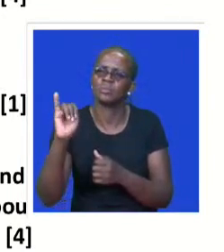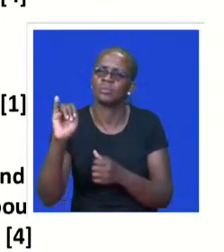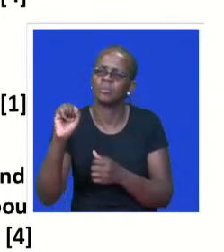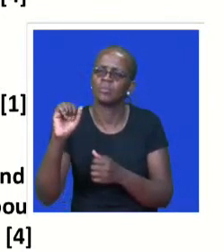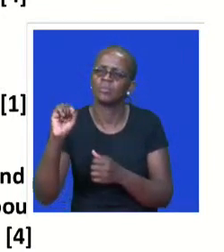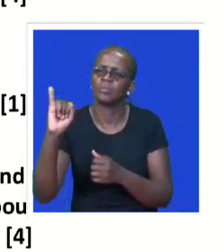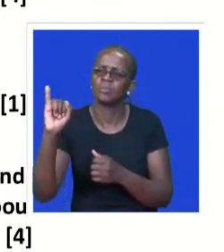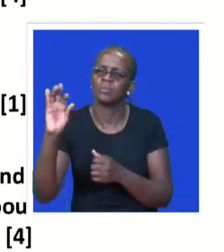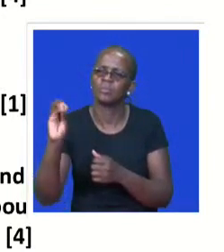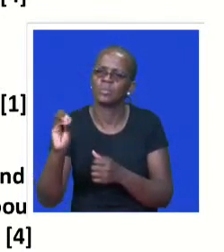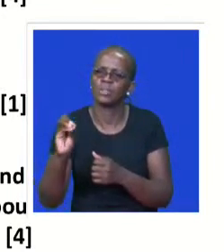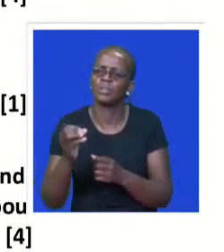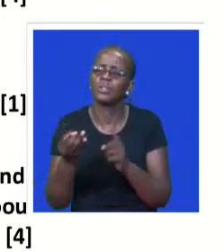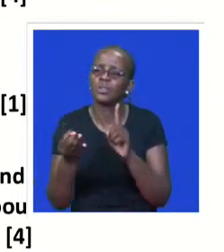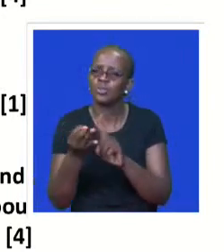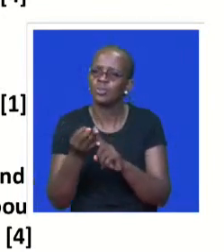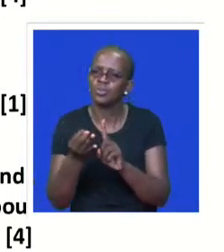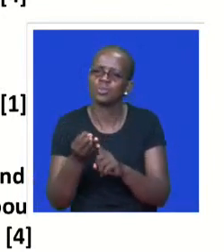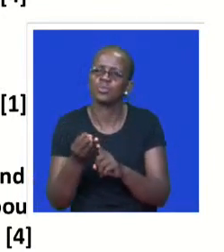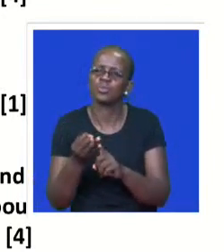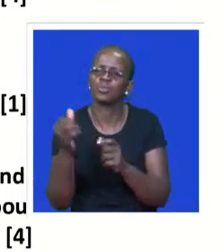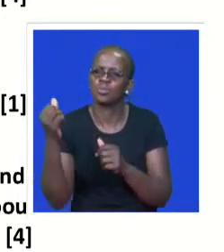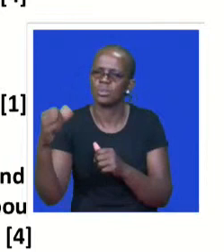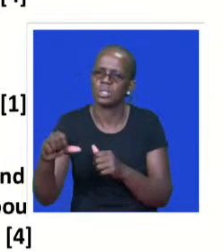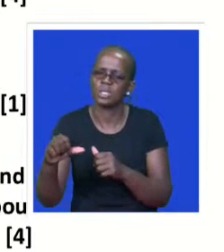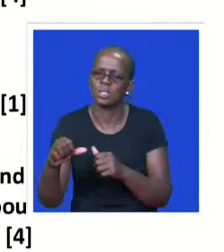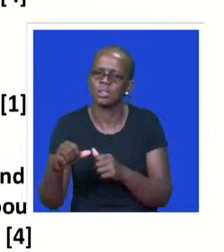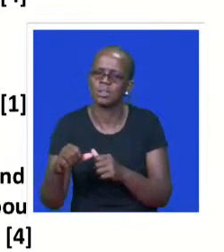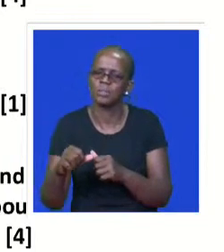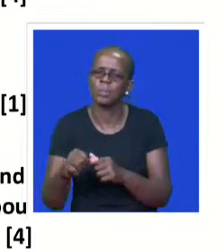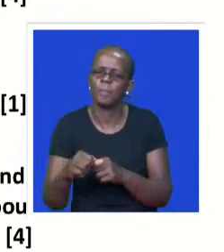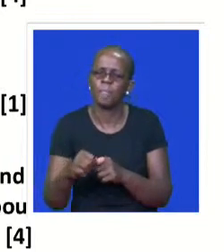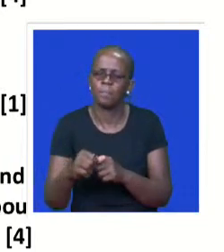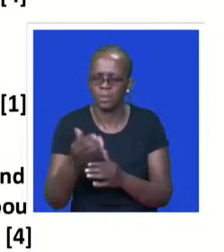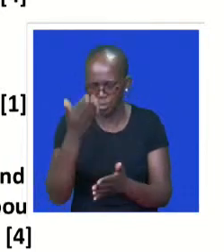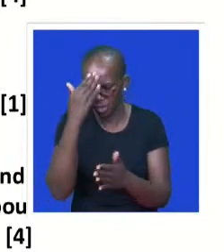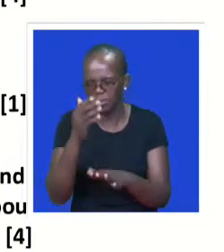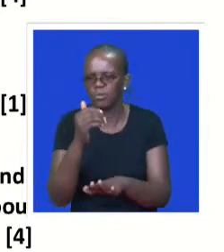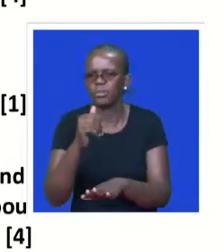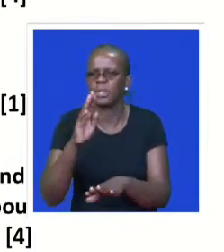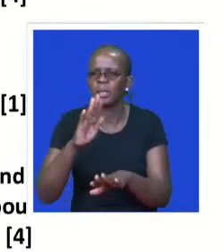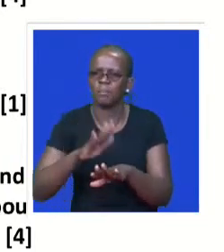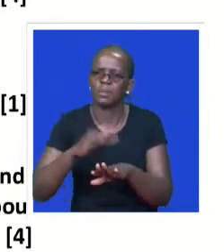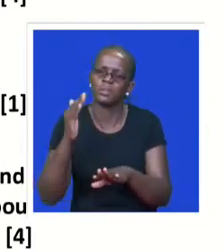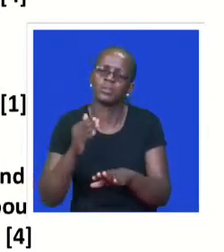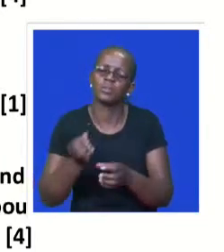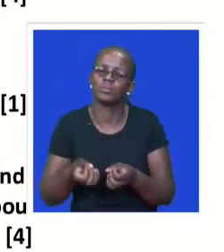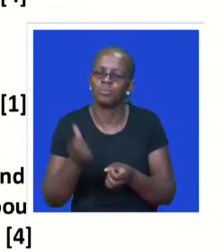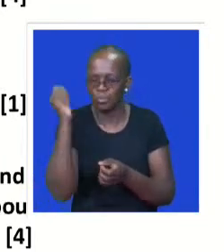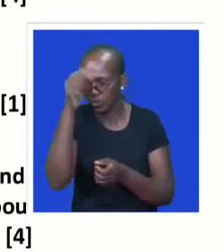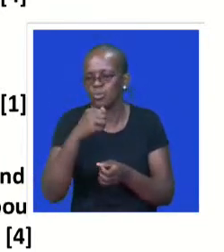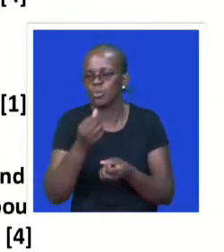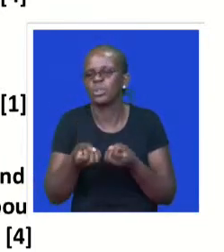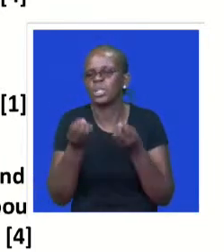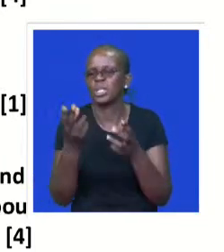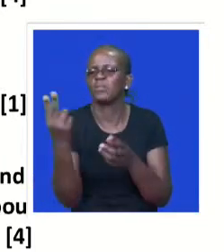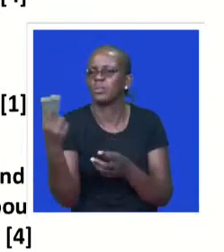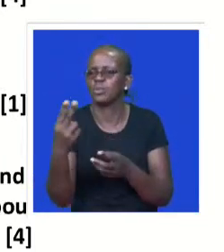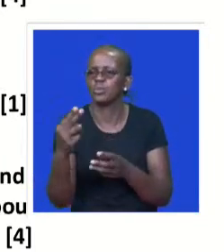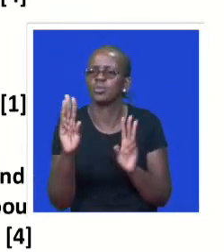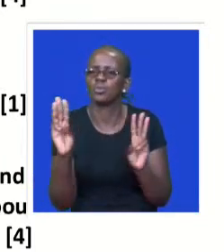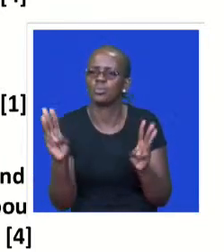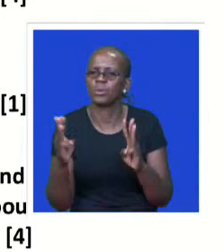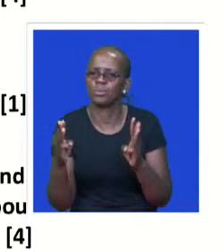of sin. Study the punishment God gave to Adam and Eve in the Genesis tree and explain the nature of God